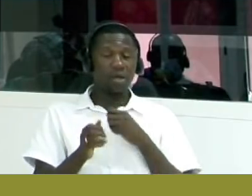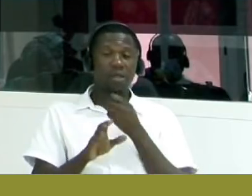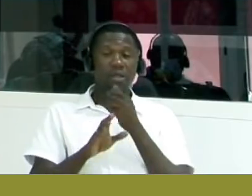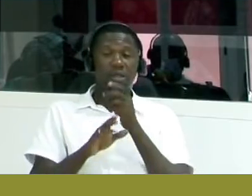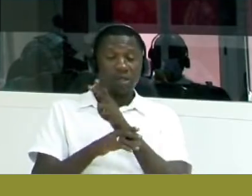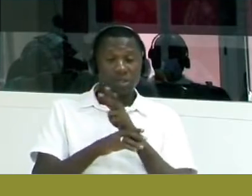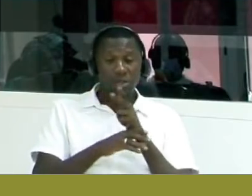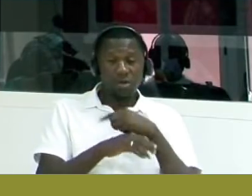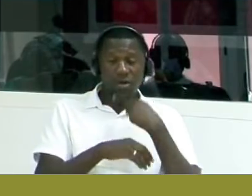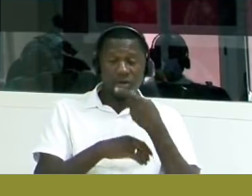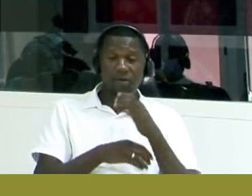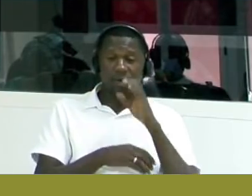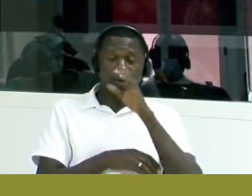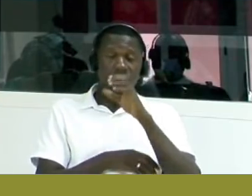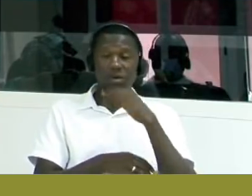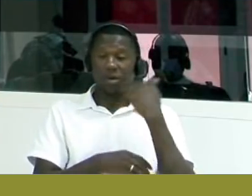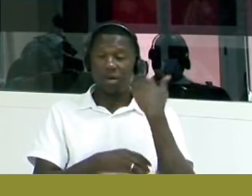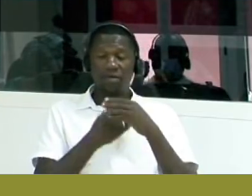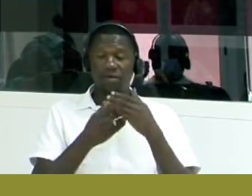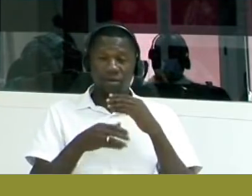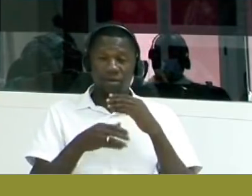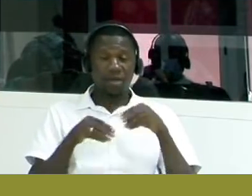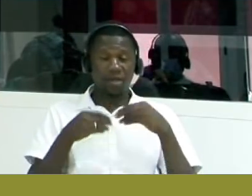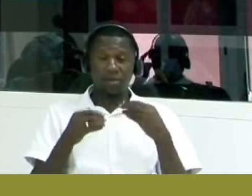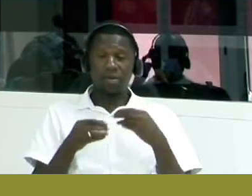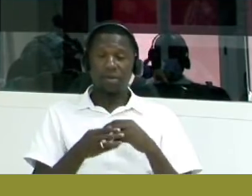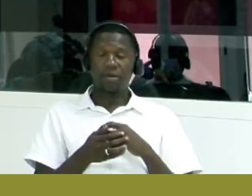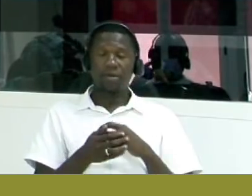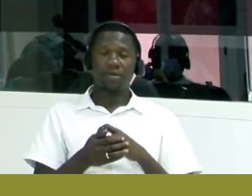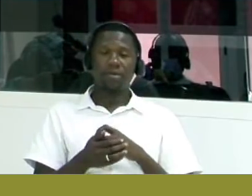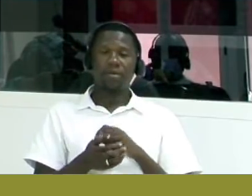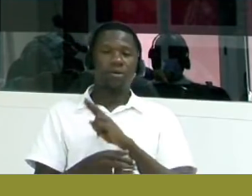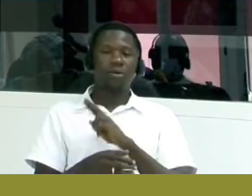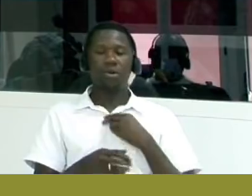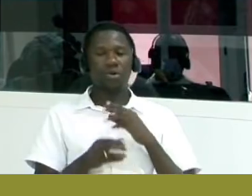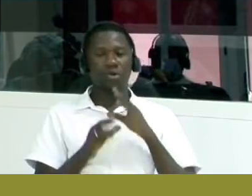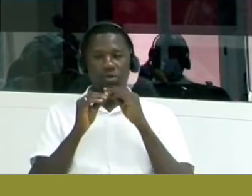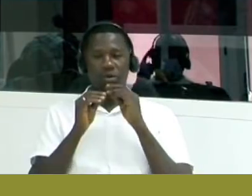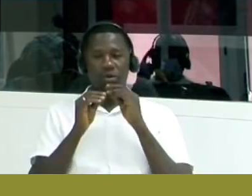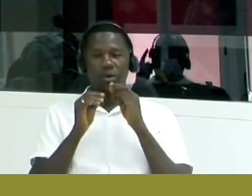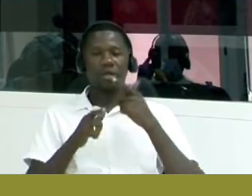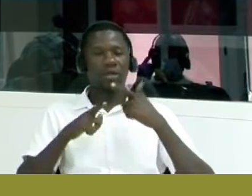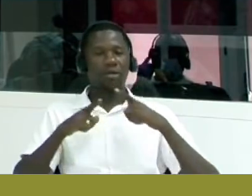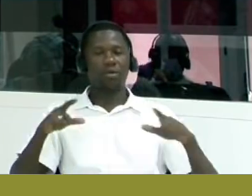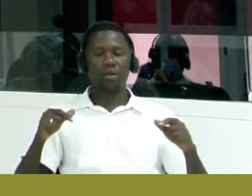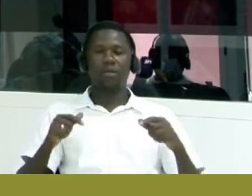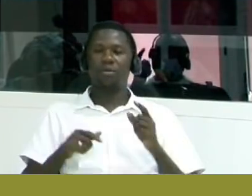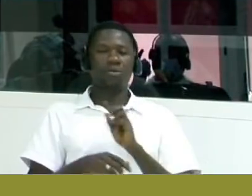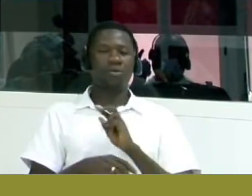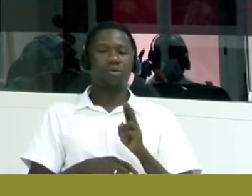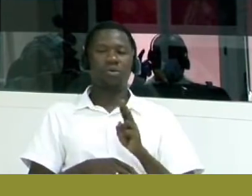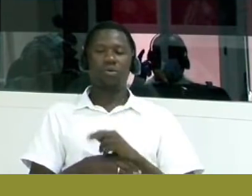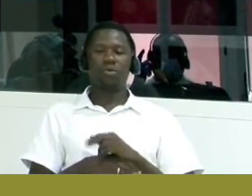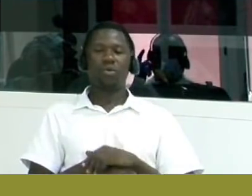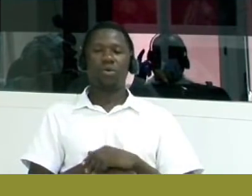will not be compromised? No, I didn't speak in that language, no. How about the minister?